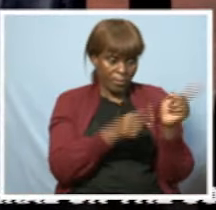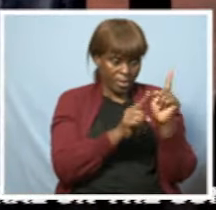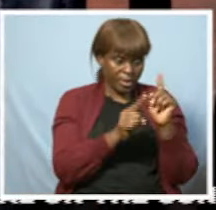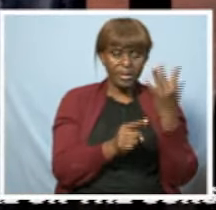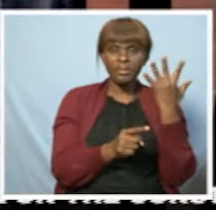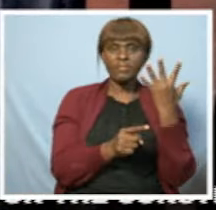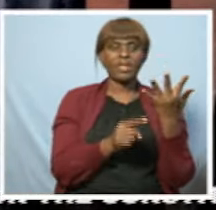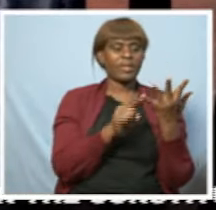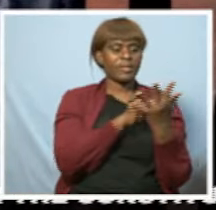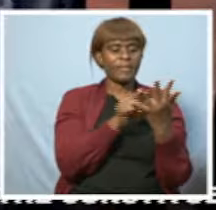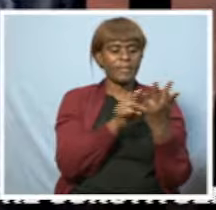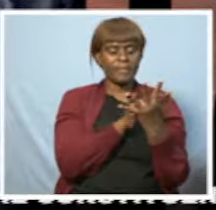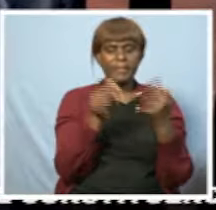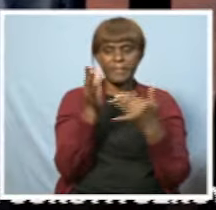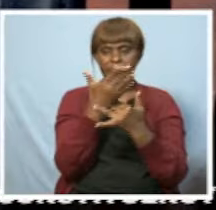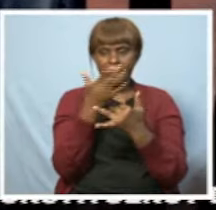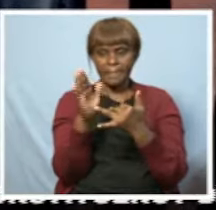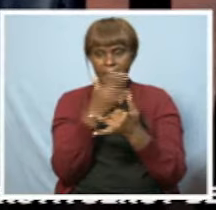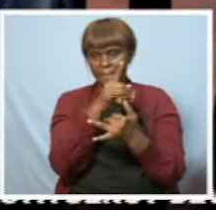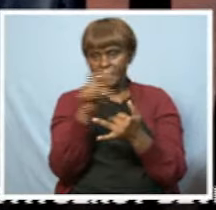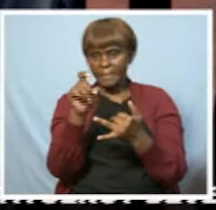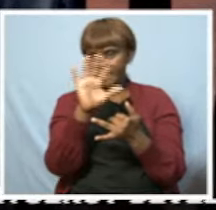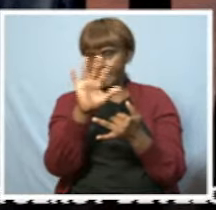5. Divide the